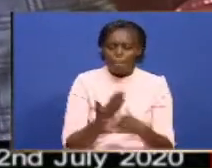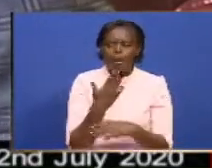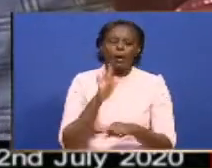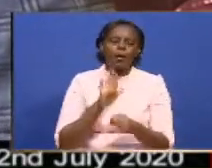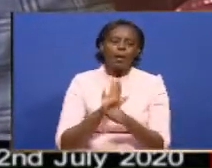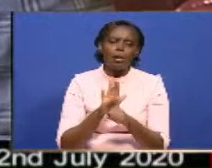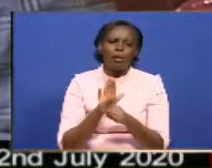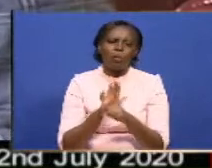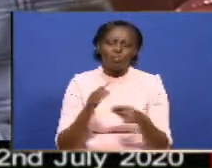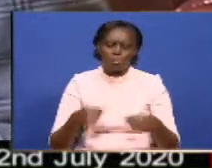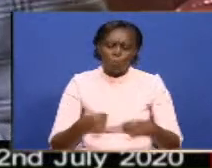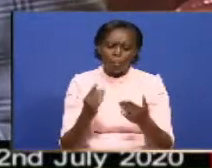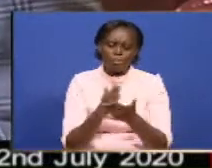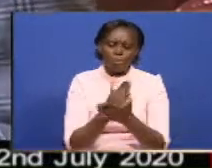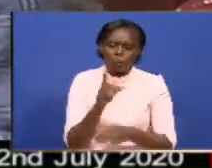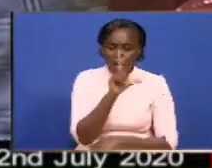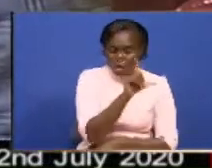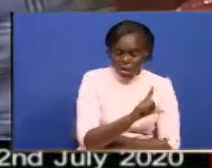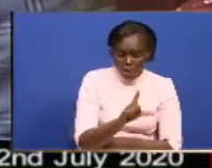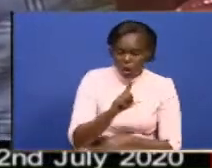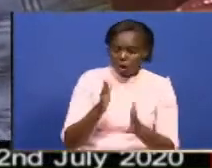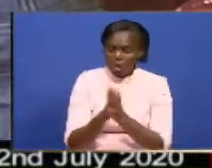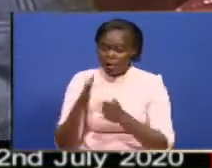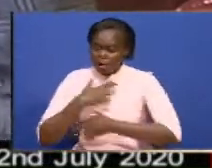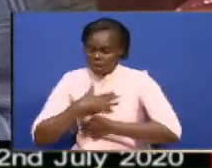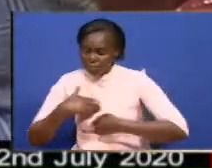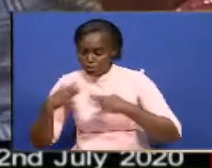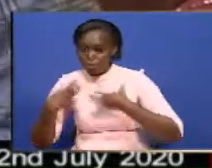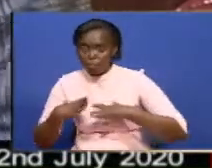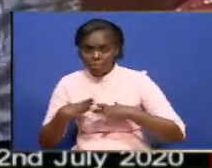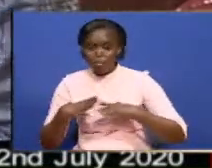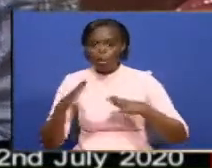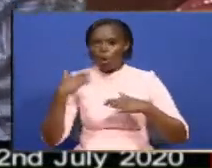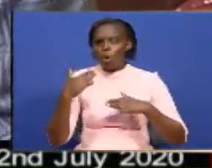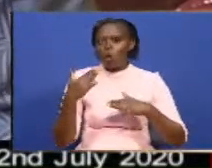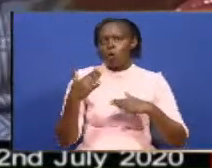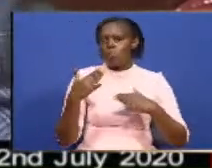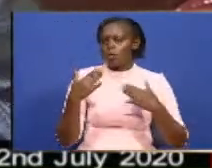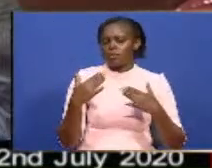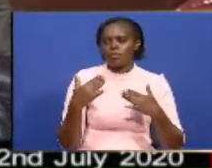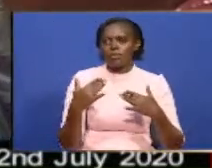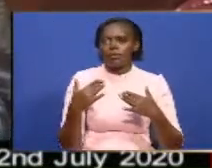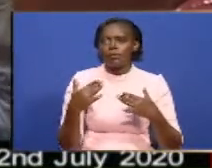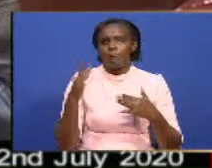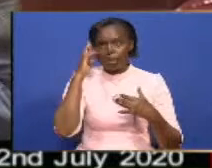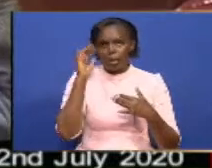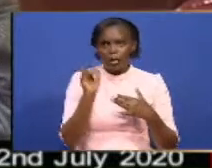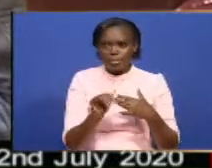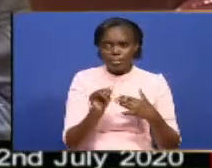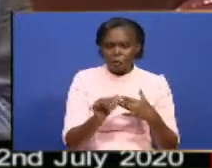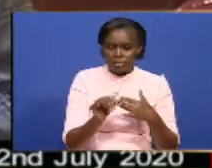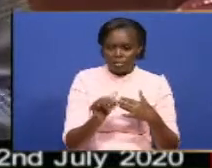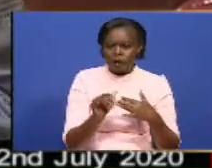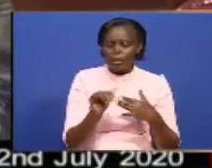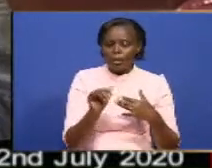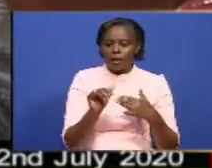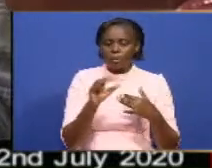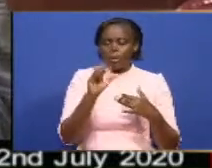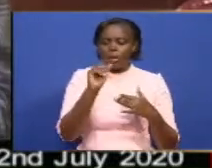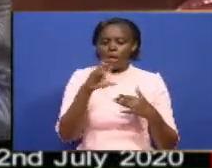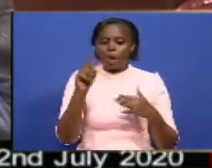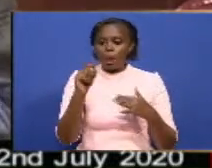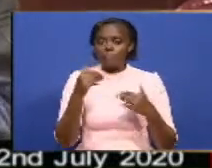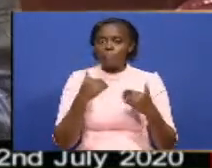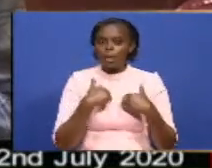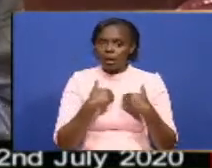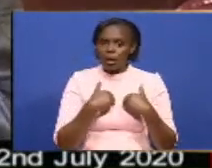of animosity between the locals and the refugees. But all is not lost. I realize that this act has